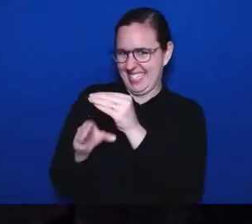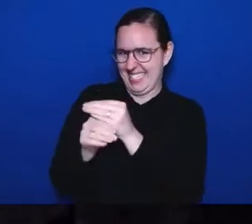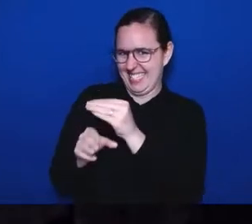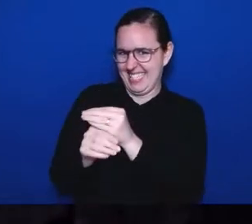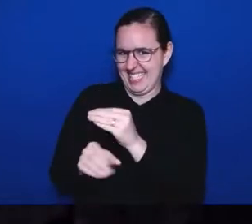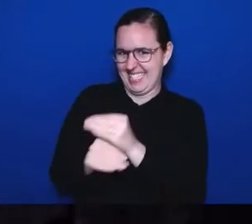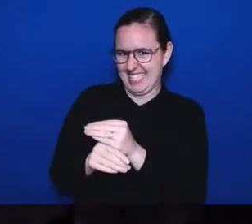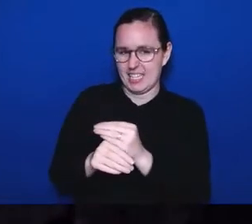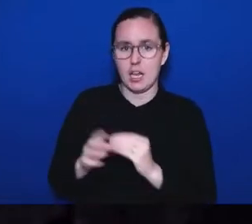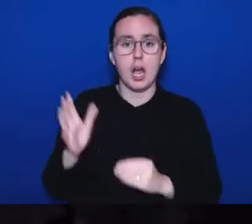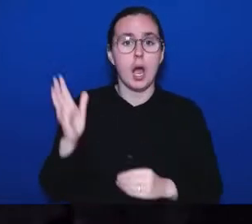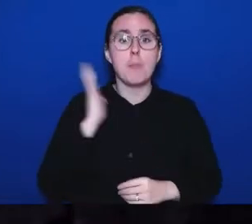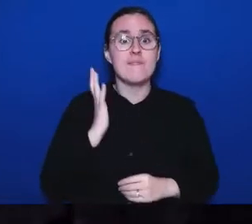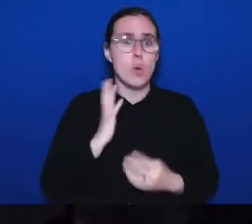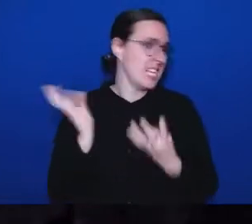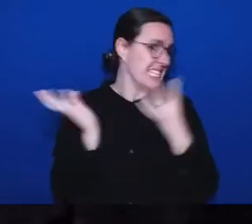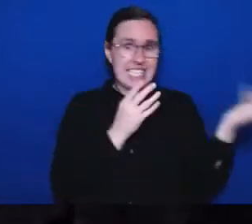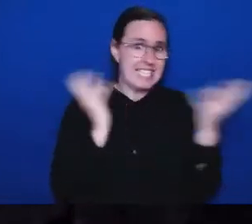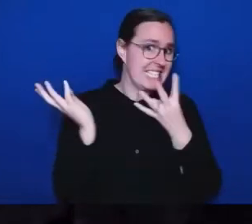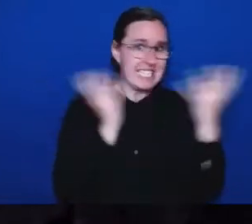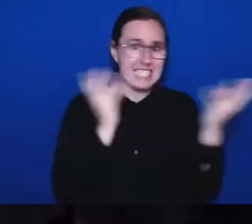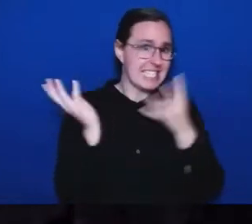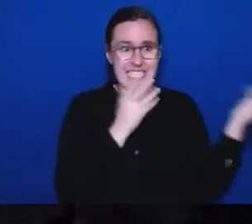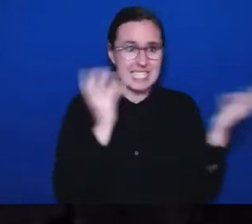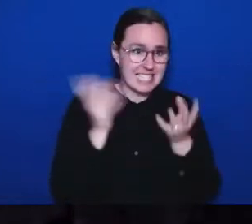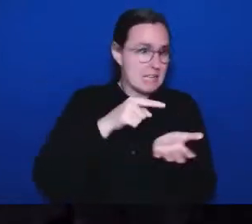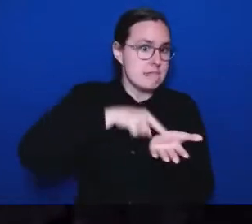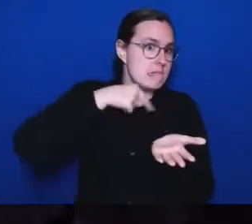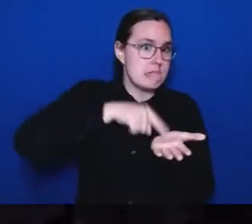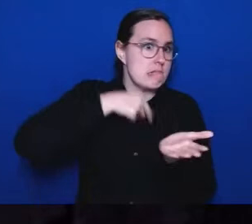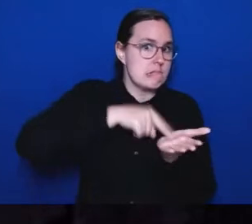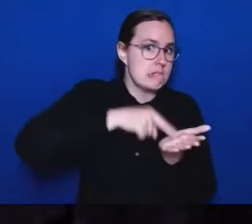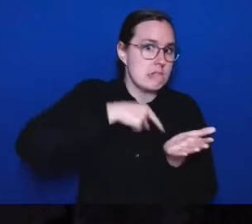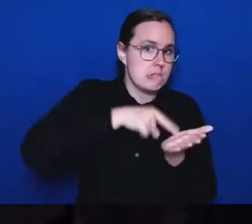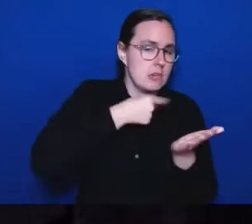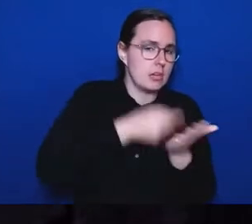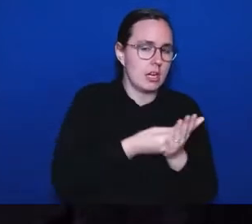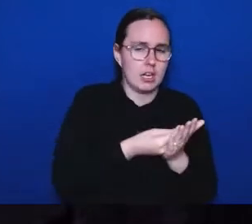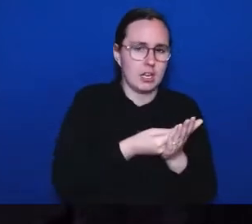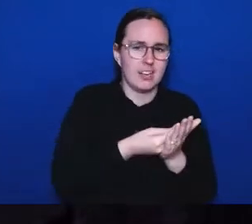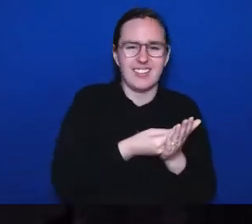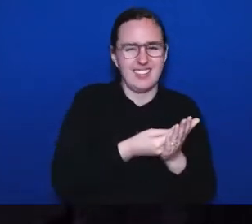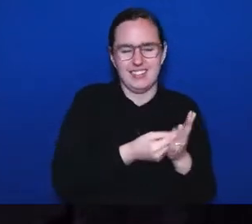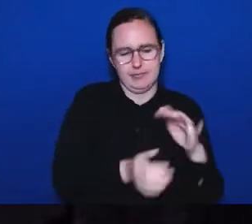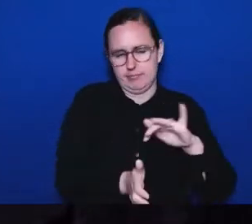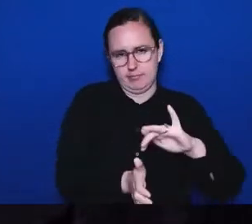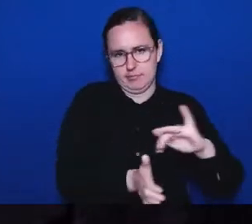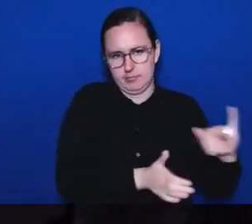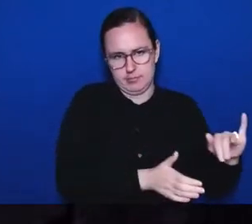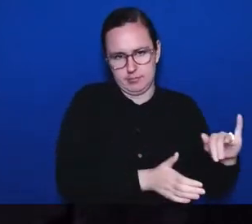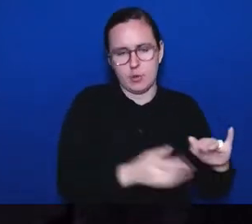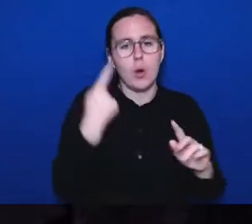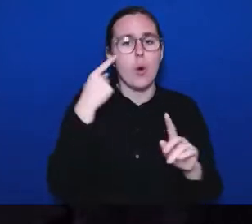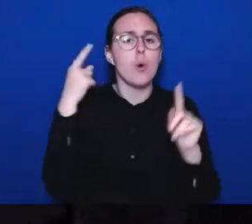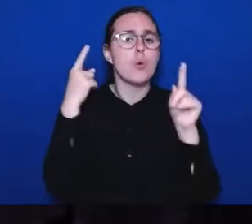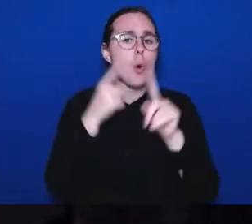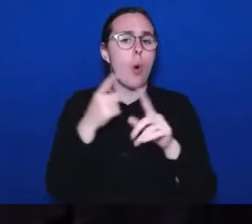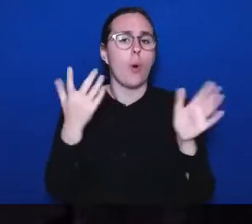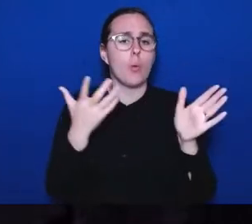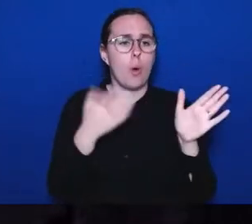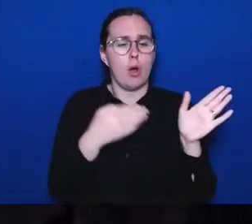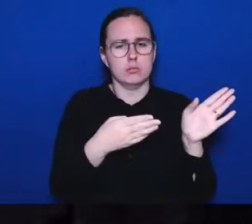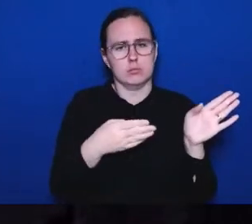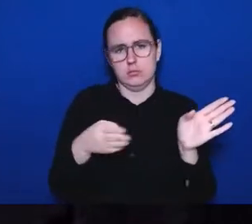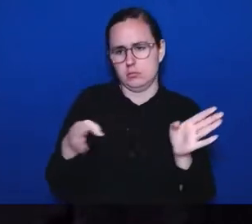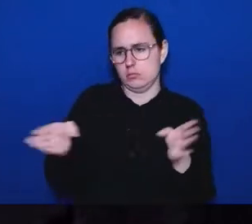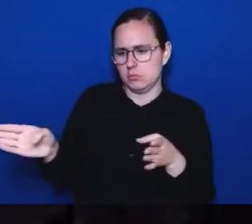the practice and providing them with care individually. It pays for the continuum of care,